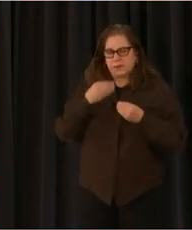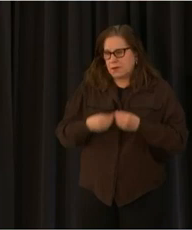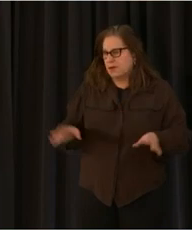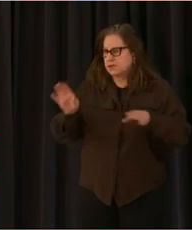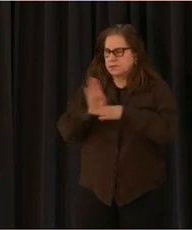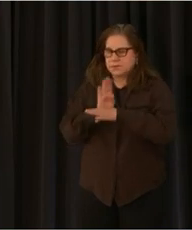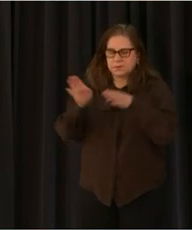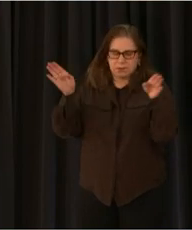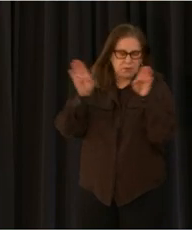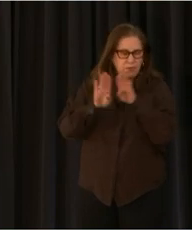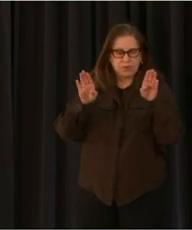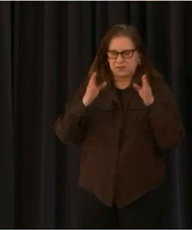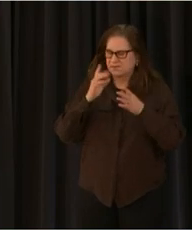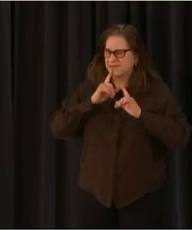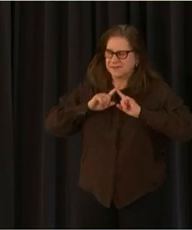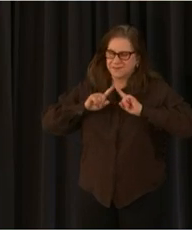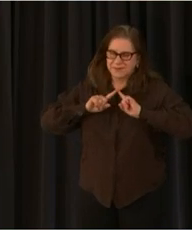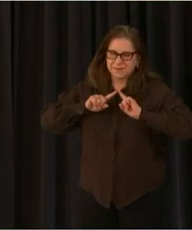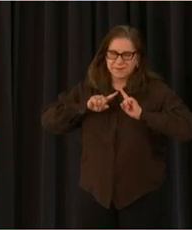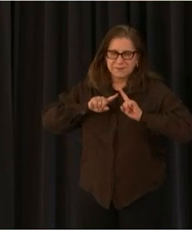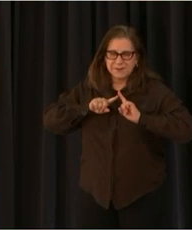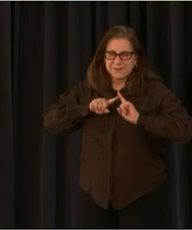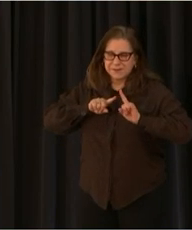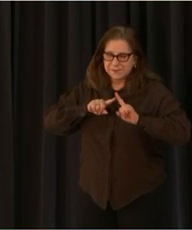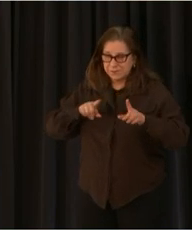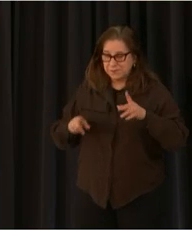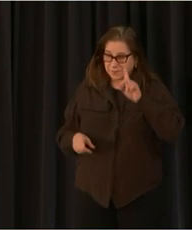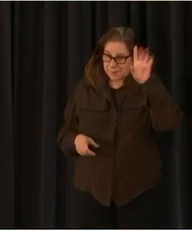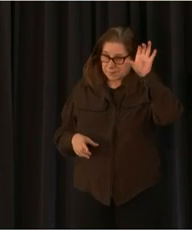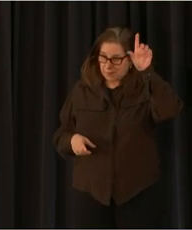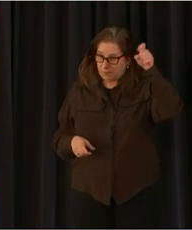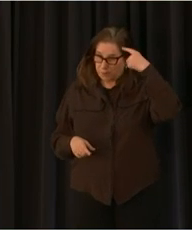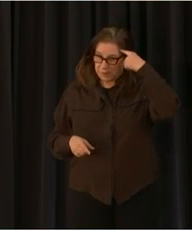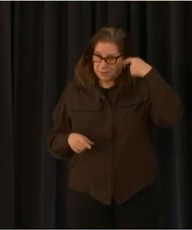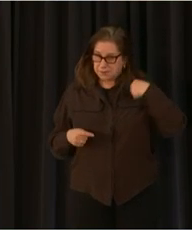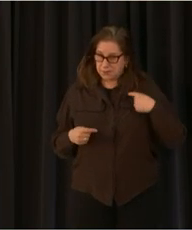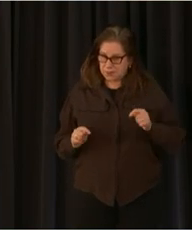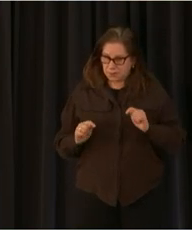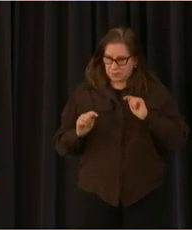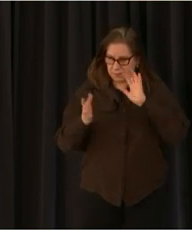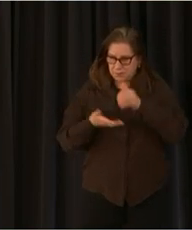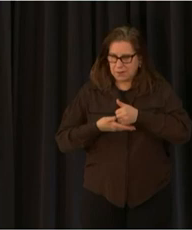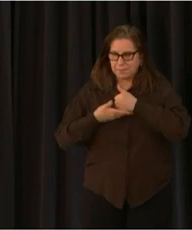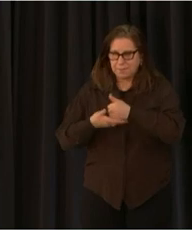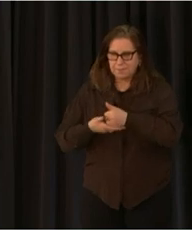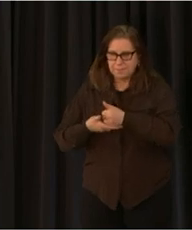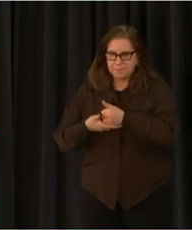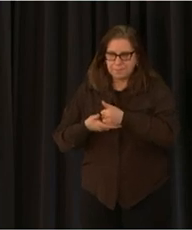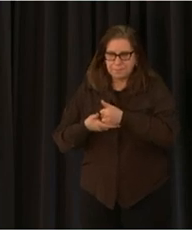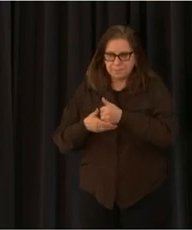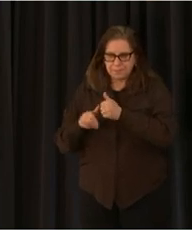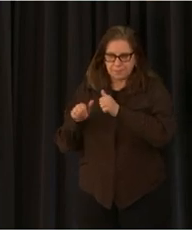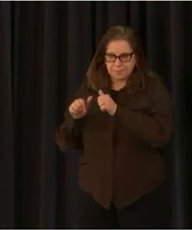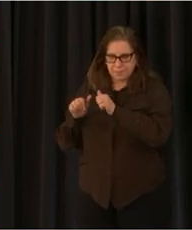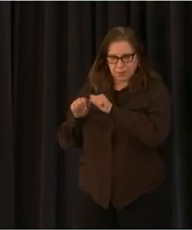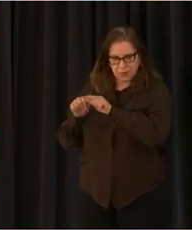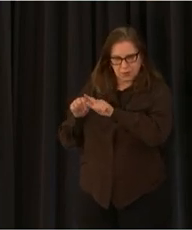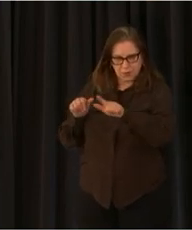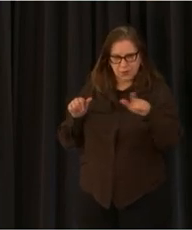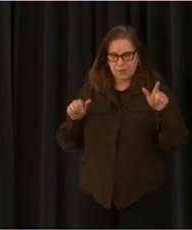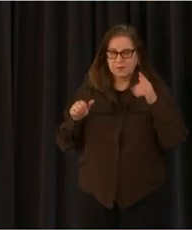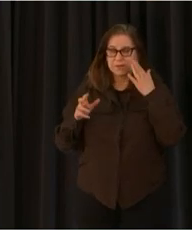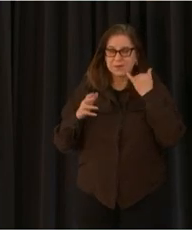work. I was speaking more about the D.C. government. But well, I'm getting there. Okay. And because it's uneven,